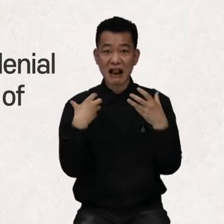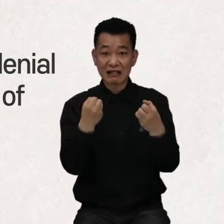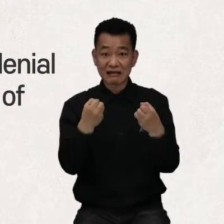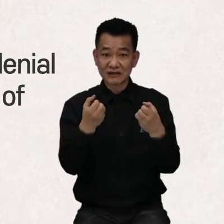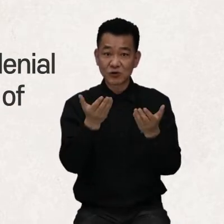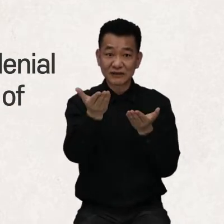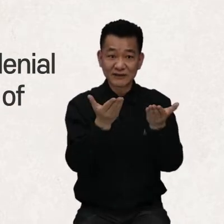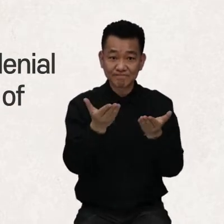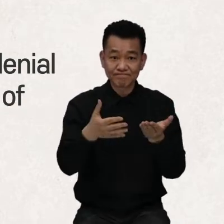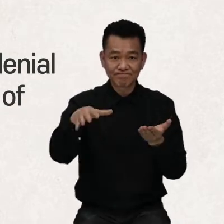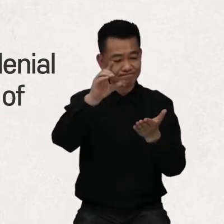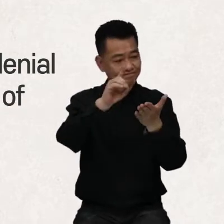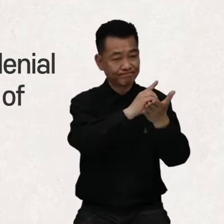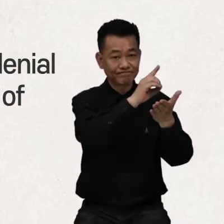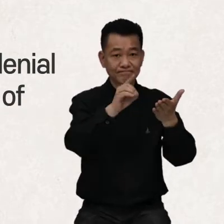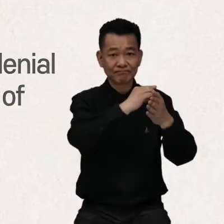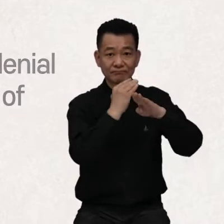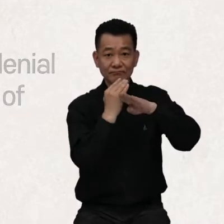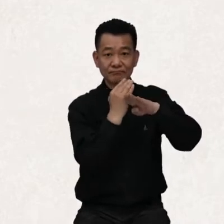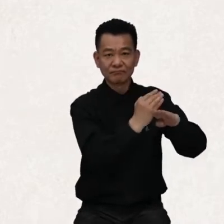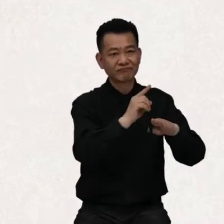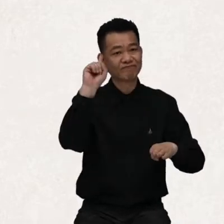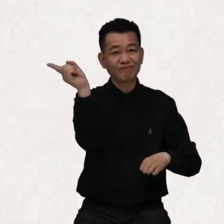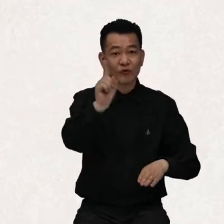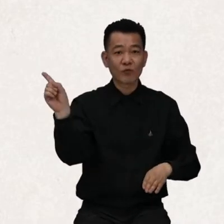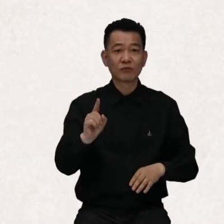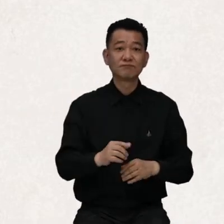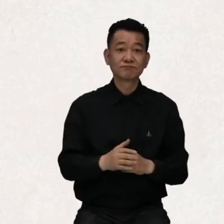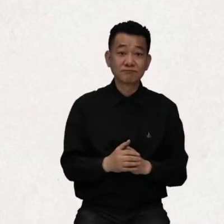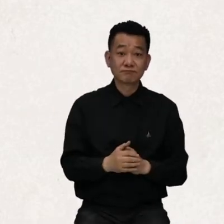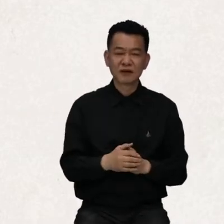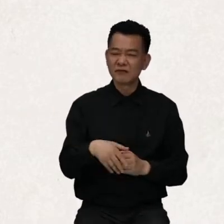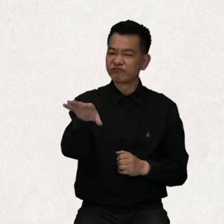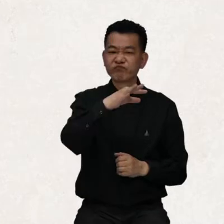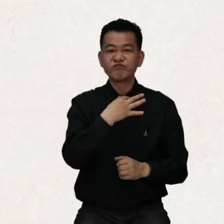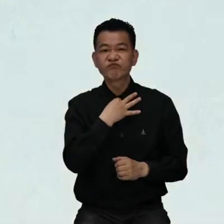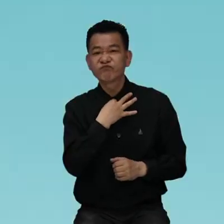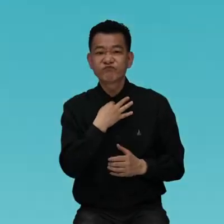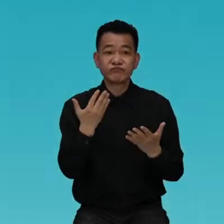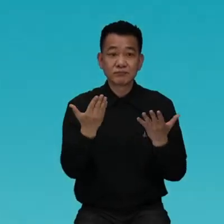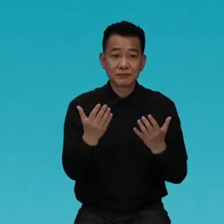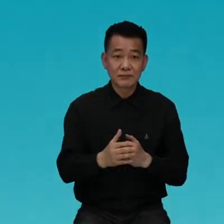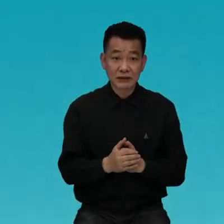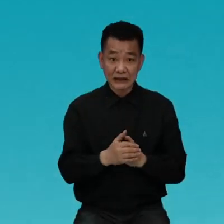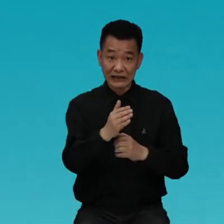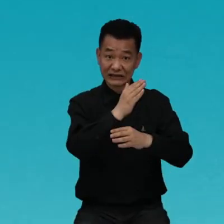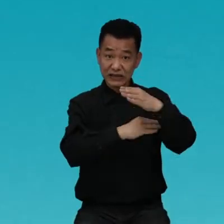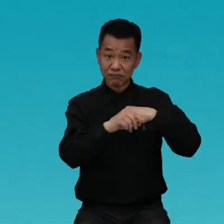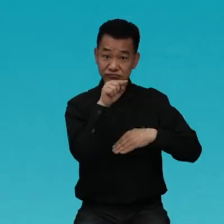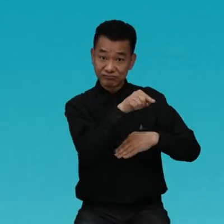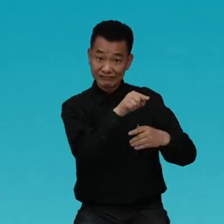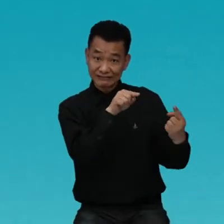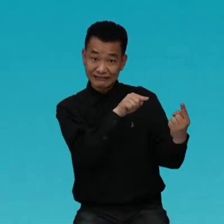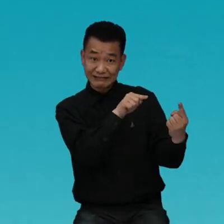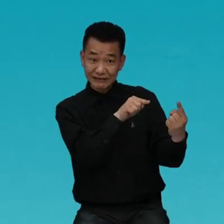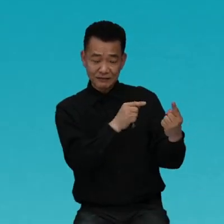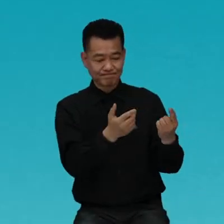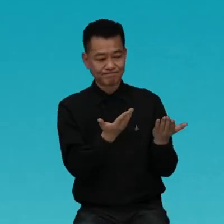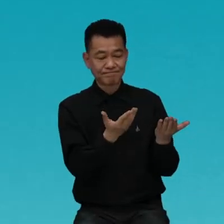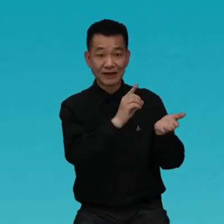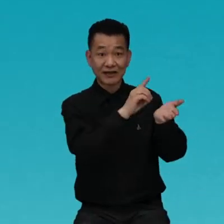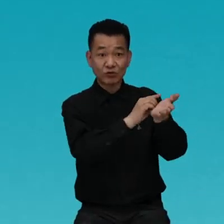of disability should be prevented. I have a question. Does health services for persons